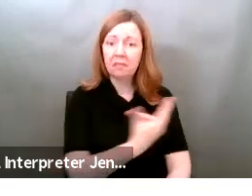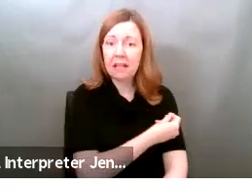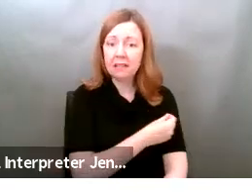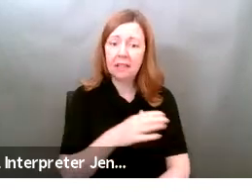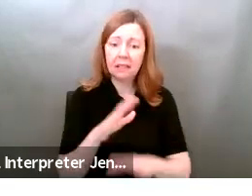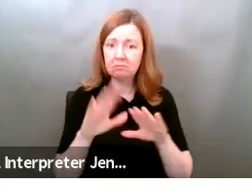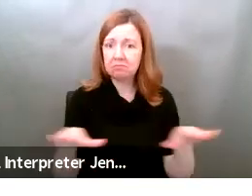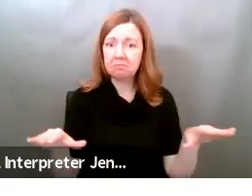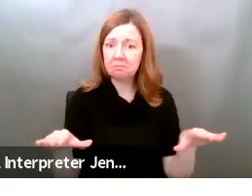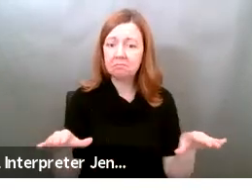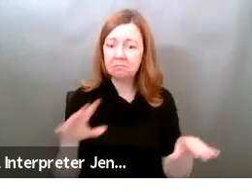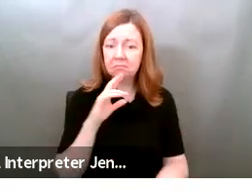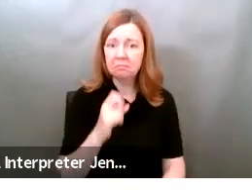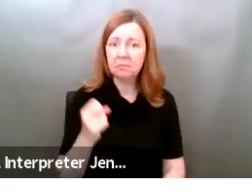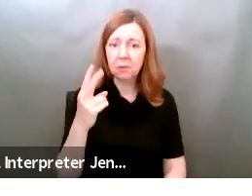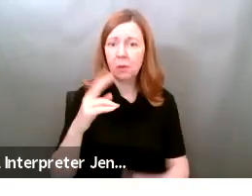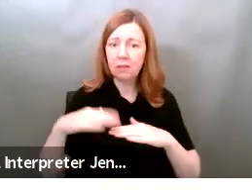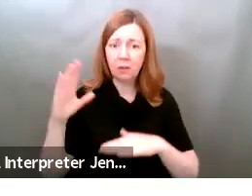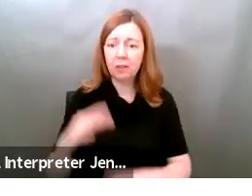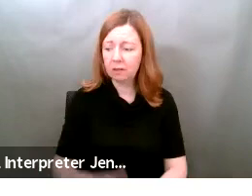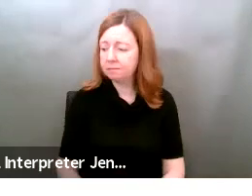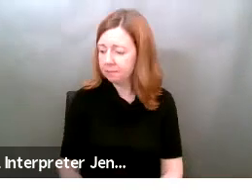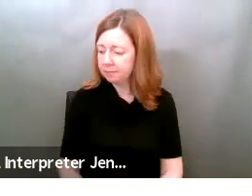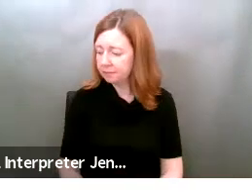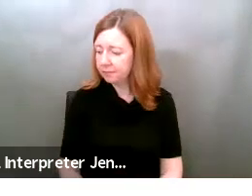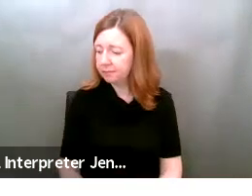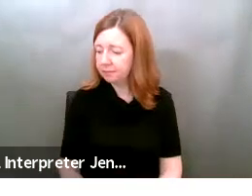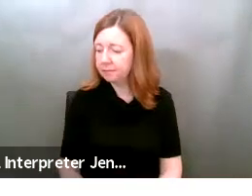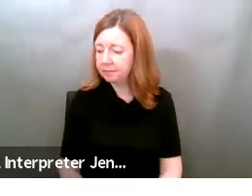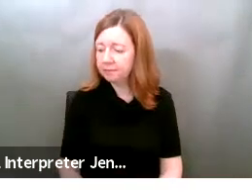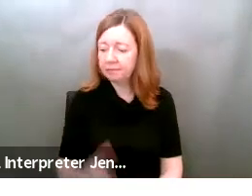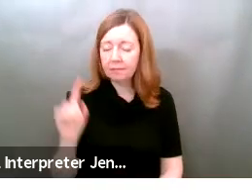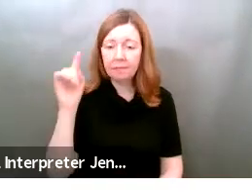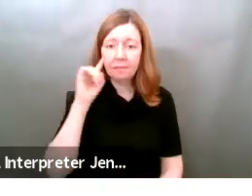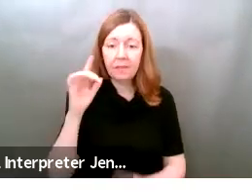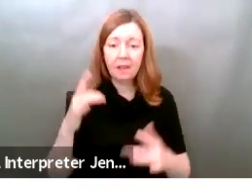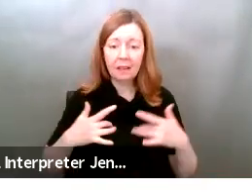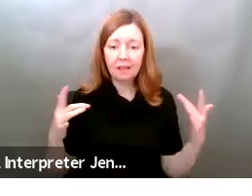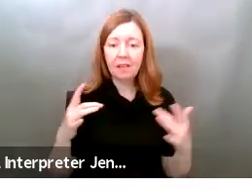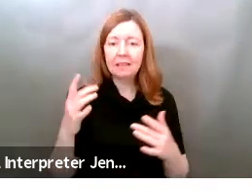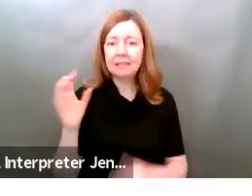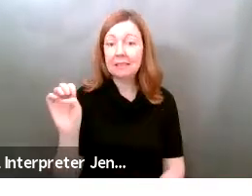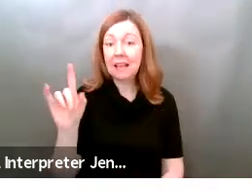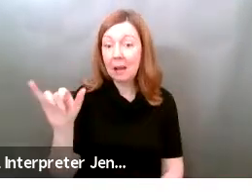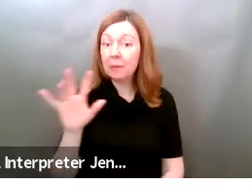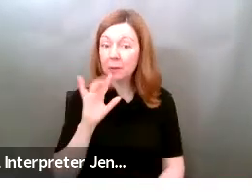vaccinate individuals 12 and over. I think the events that Emily was referring